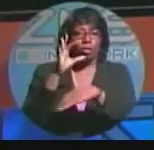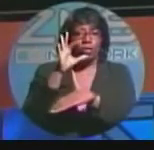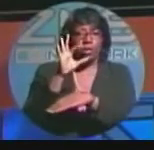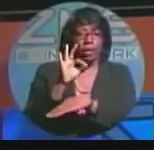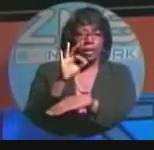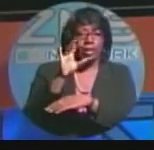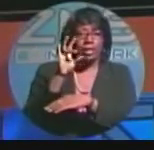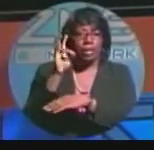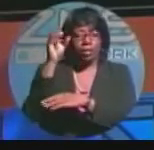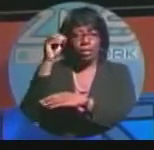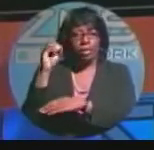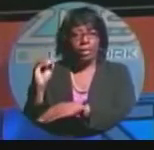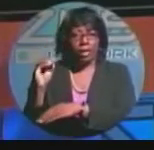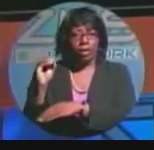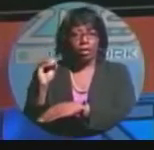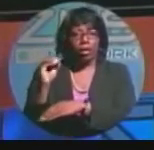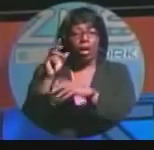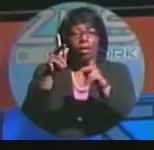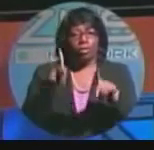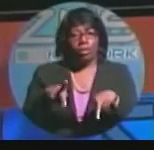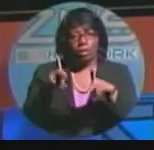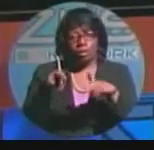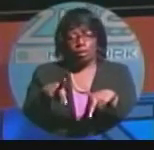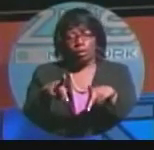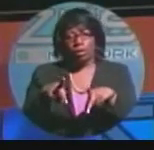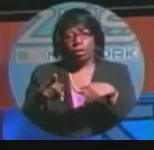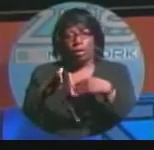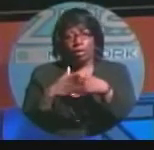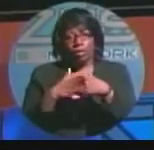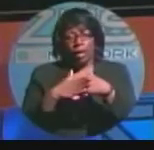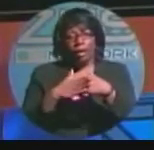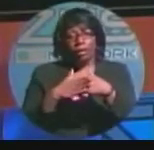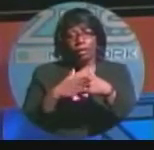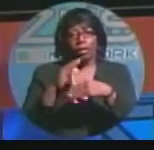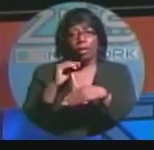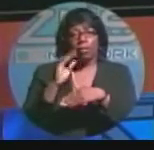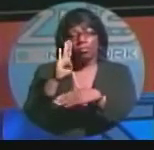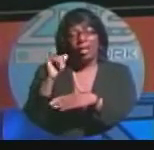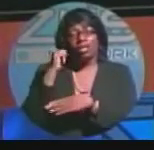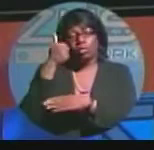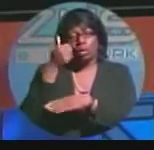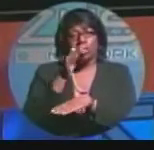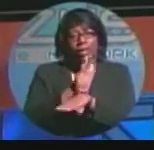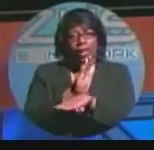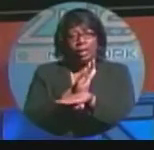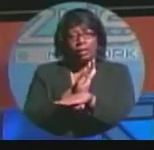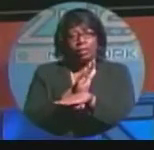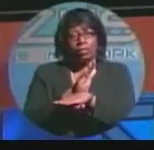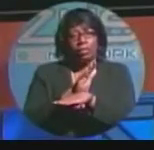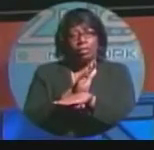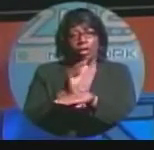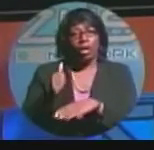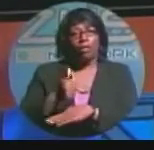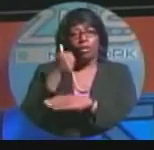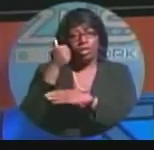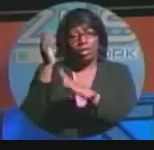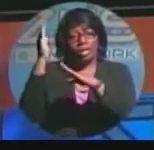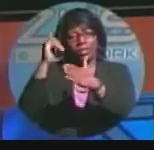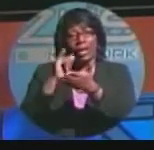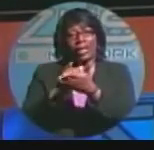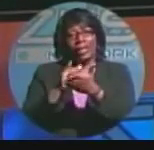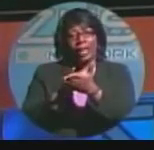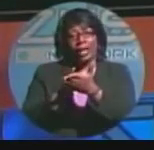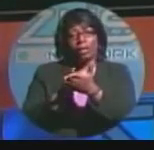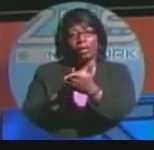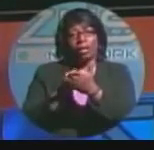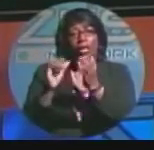of its customers in New Providence with full restoration by tomorrow night. Senior officials expect that the entire country